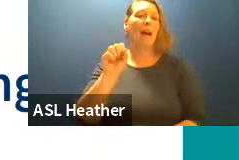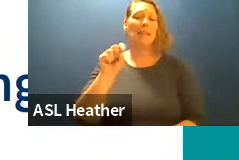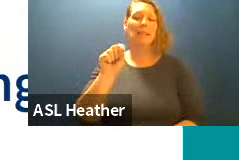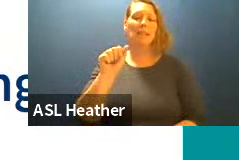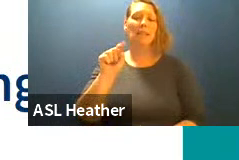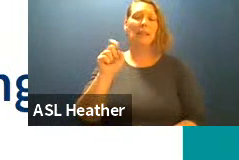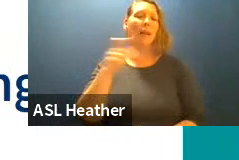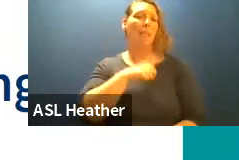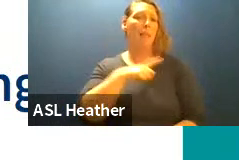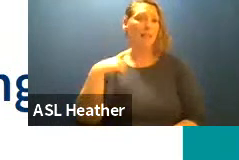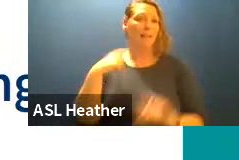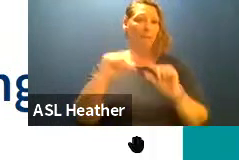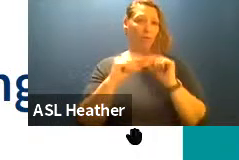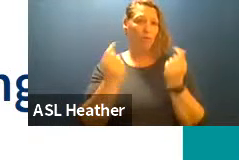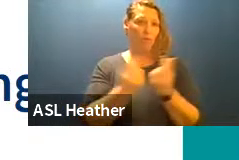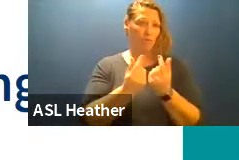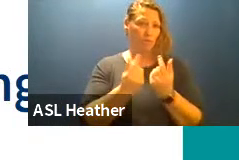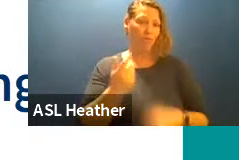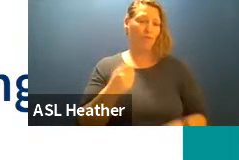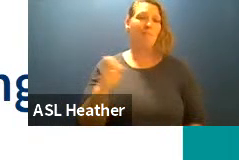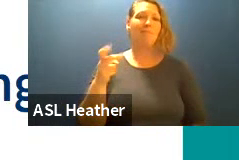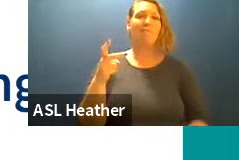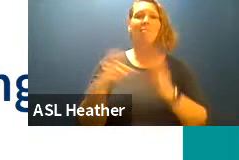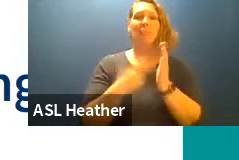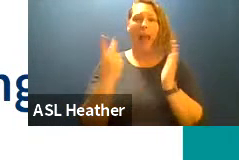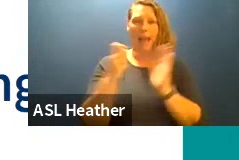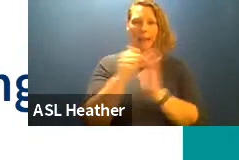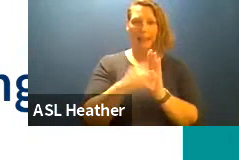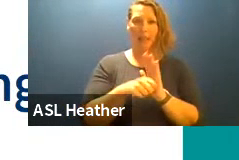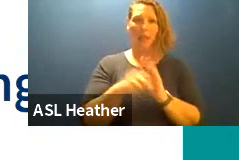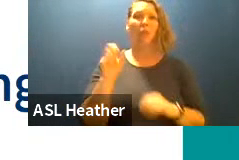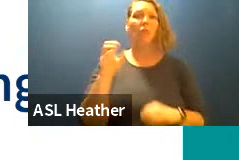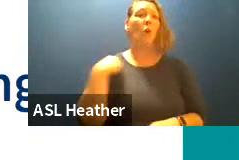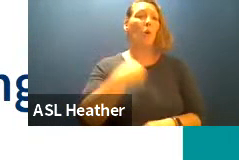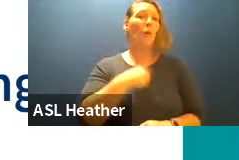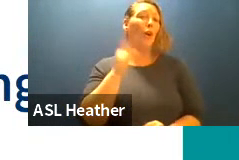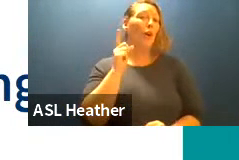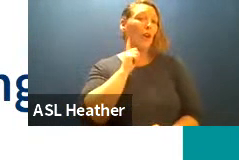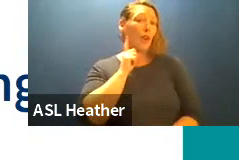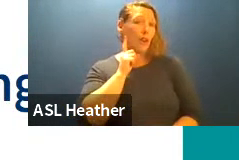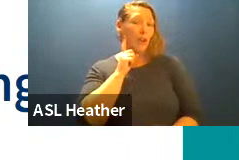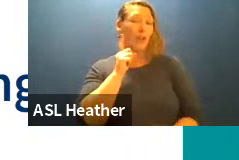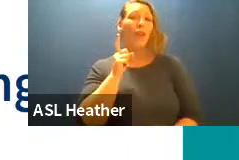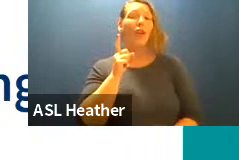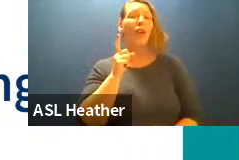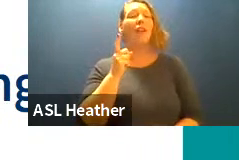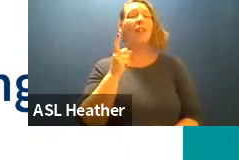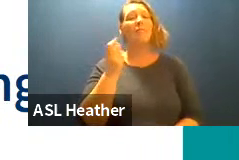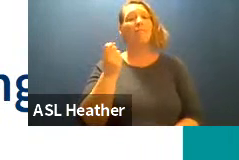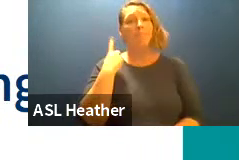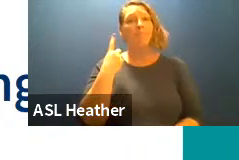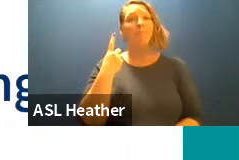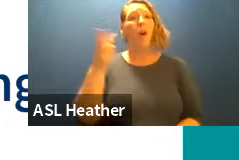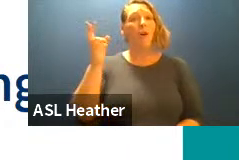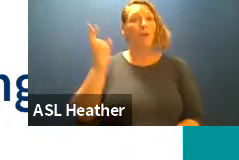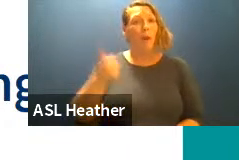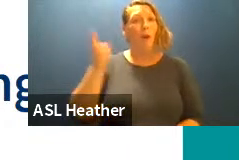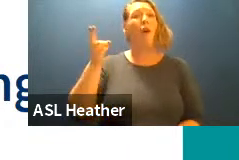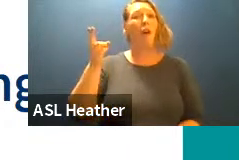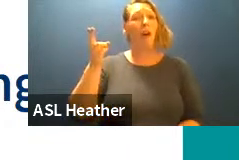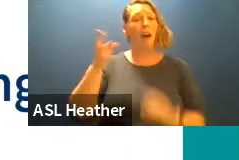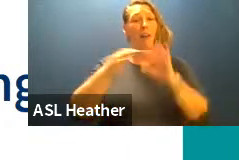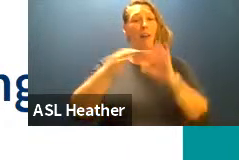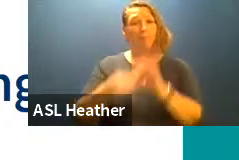Group. So we also heard that there's an appreciation of the historical context and the